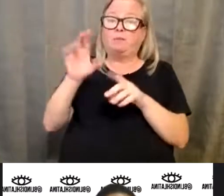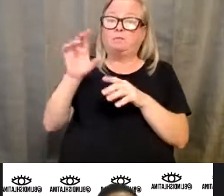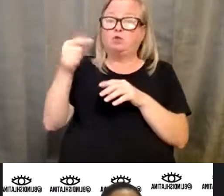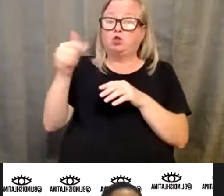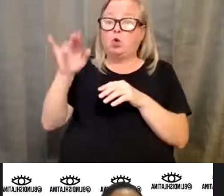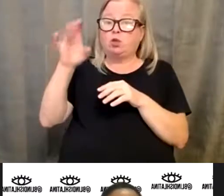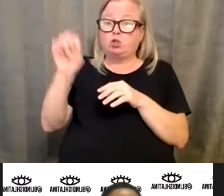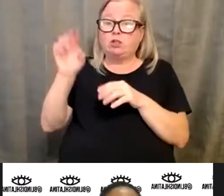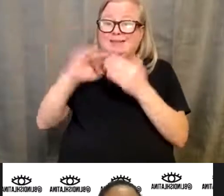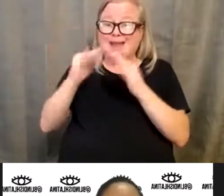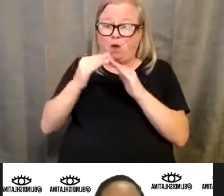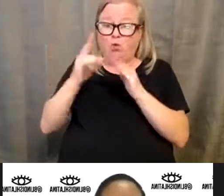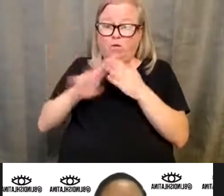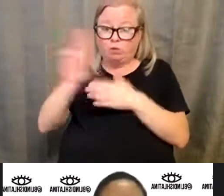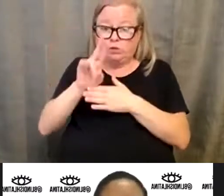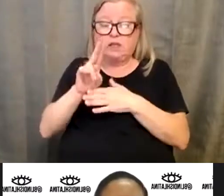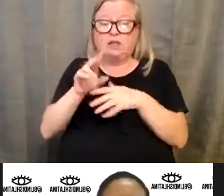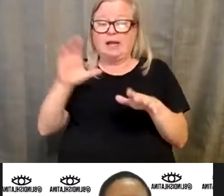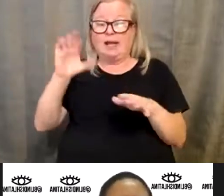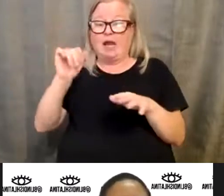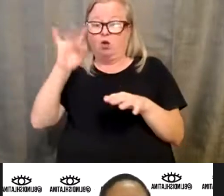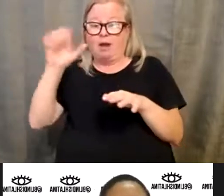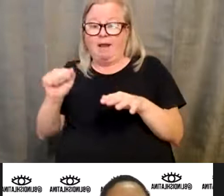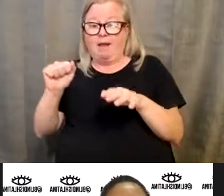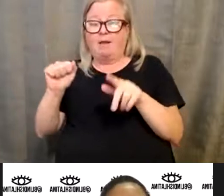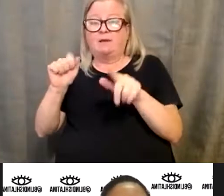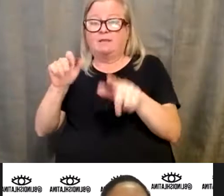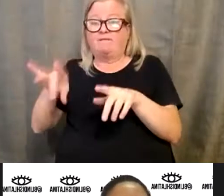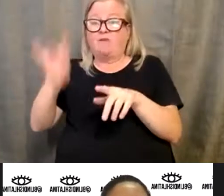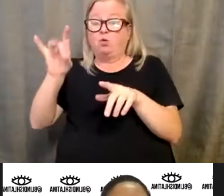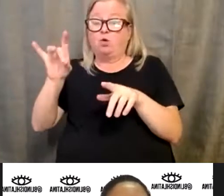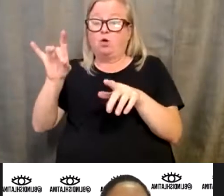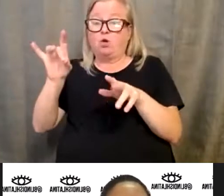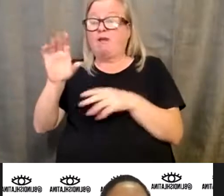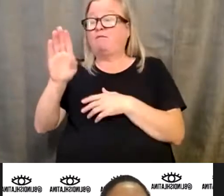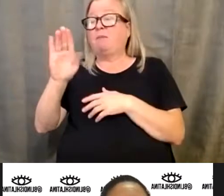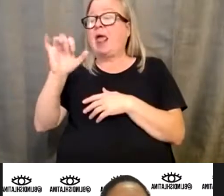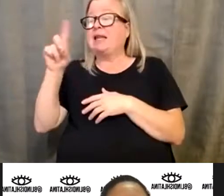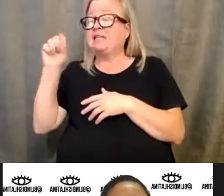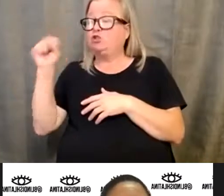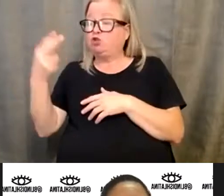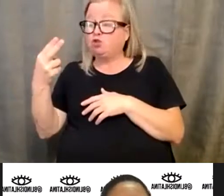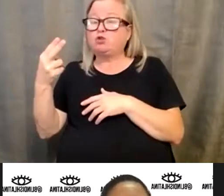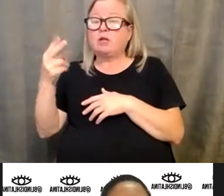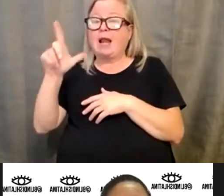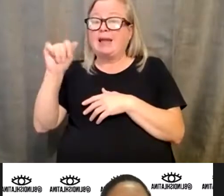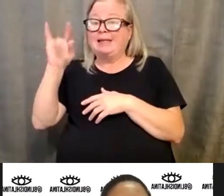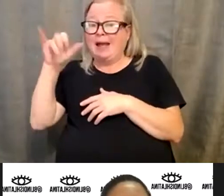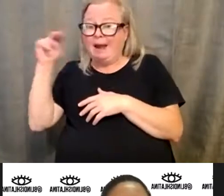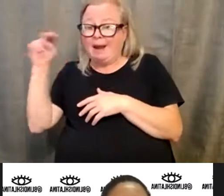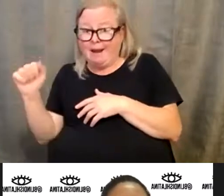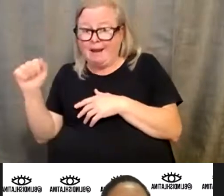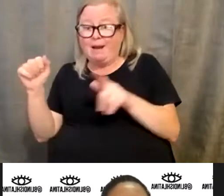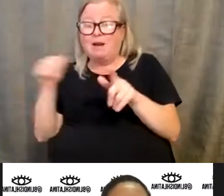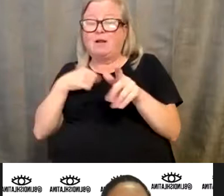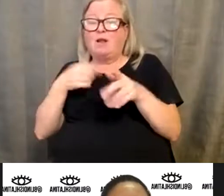Katarina is the founder of Blindish Latina, a platform smashing disability stigmas through